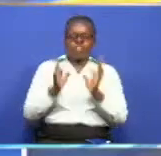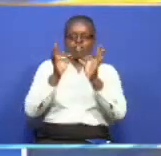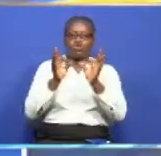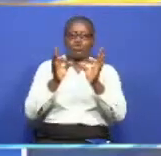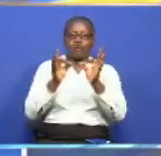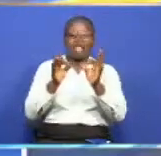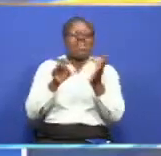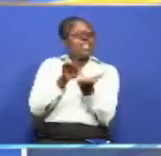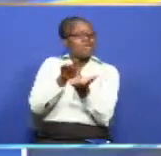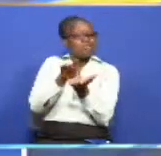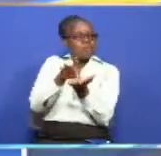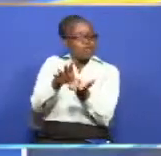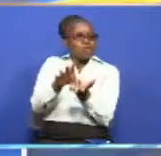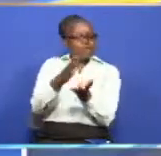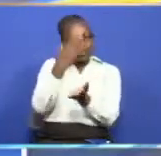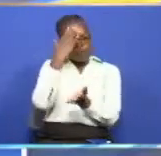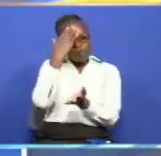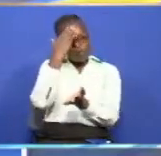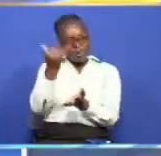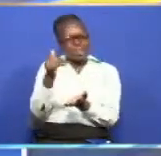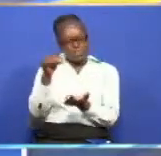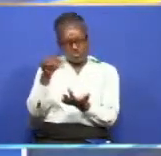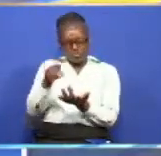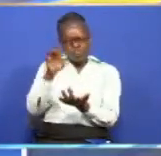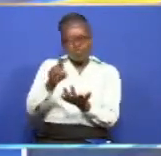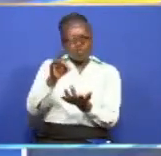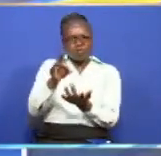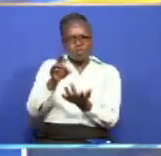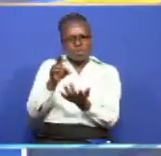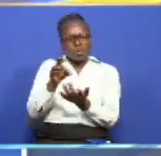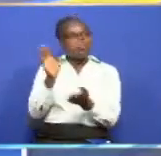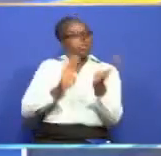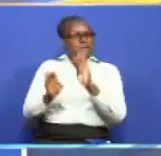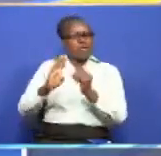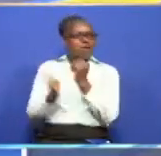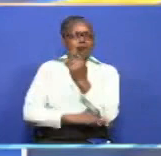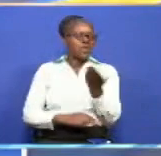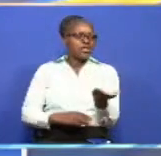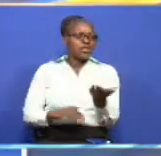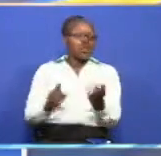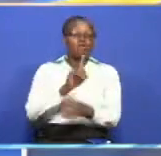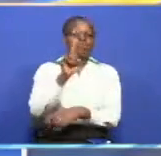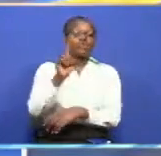if it is a proper and legitimate impeachment, why resort to draconian measures? That's the question she's